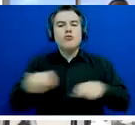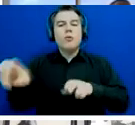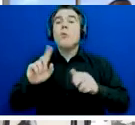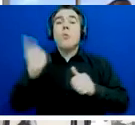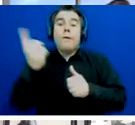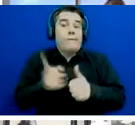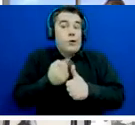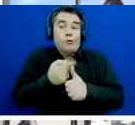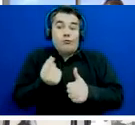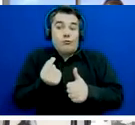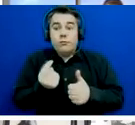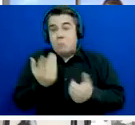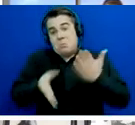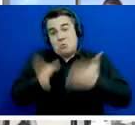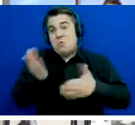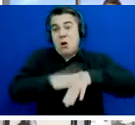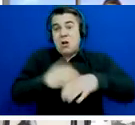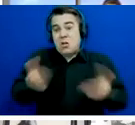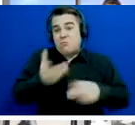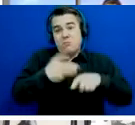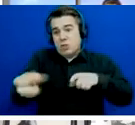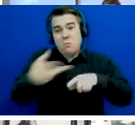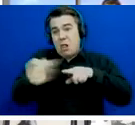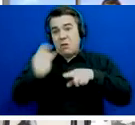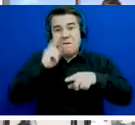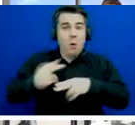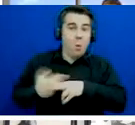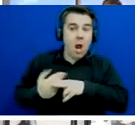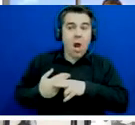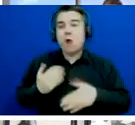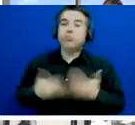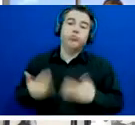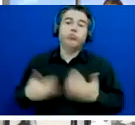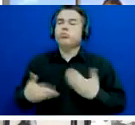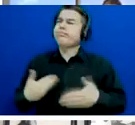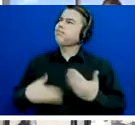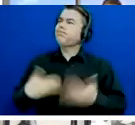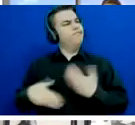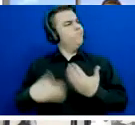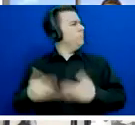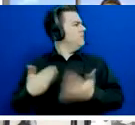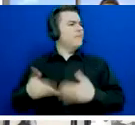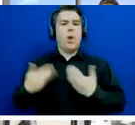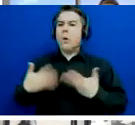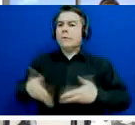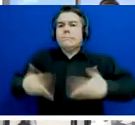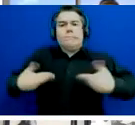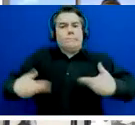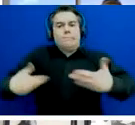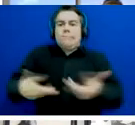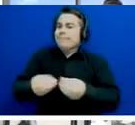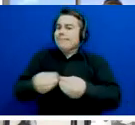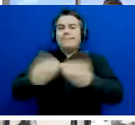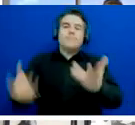maybe, hey, maybe you've been on your Plexus journey for a while and you're thinking, how do I kind of get the ball rolling? That's exactly what we're going to talk